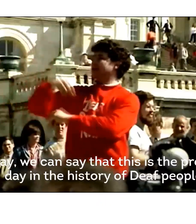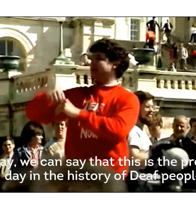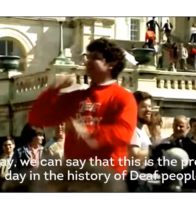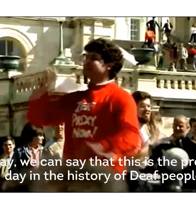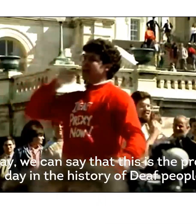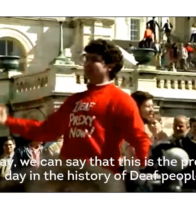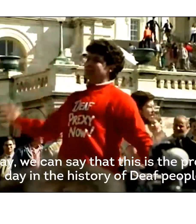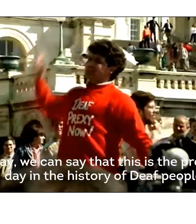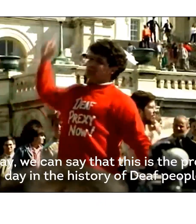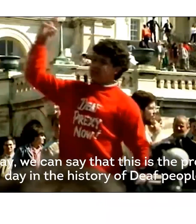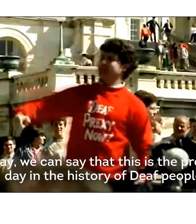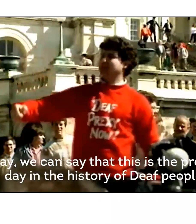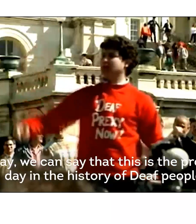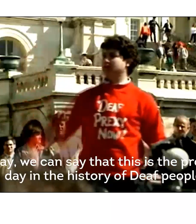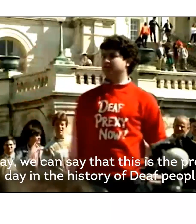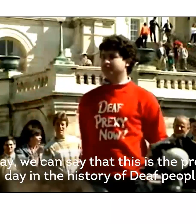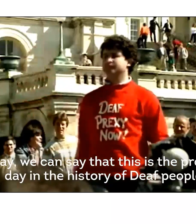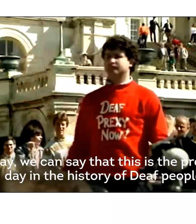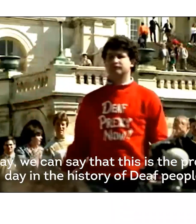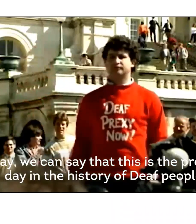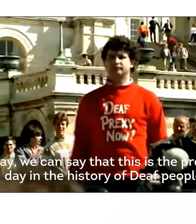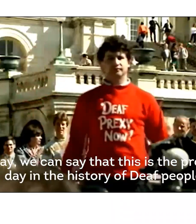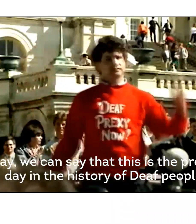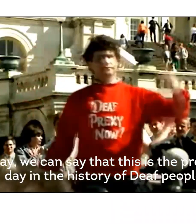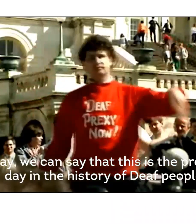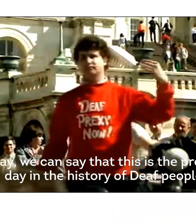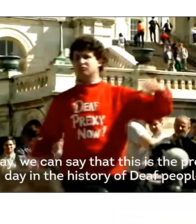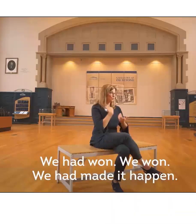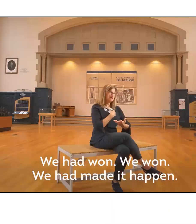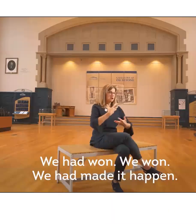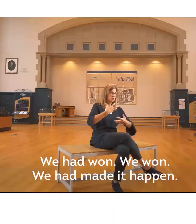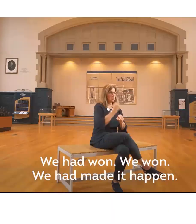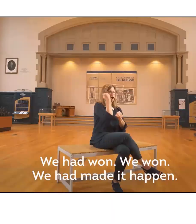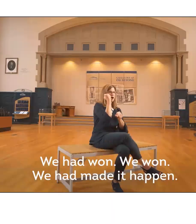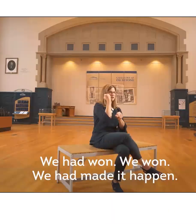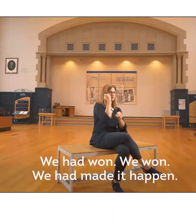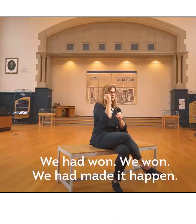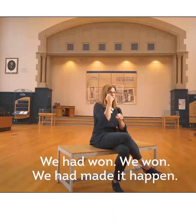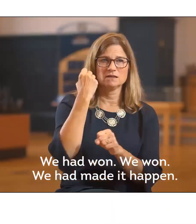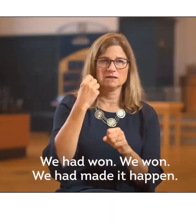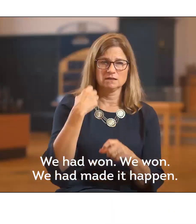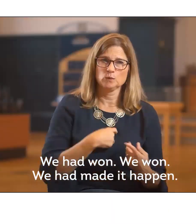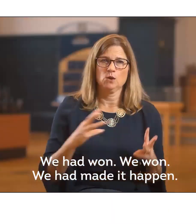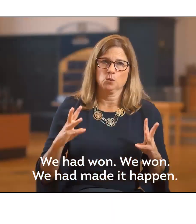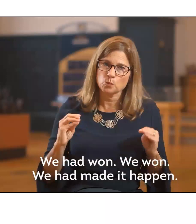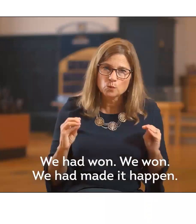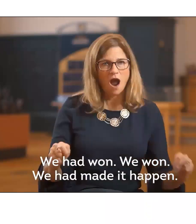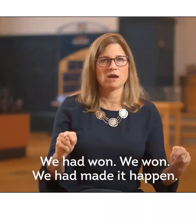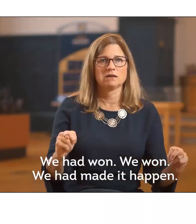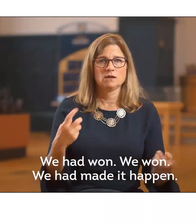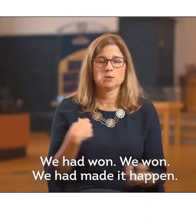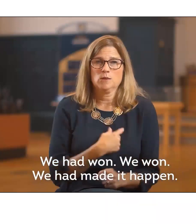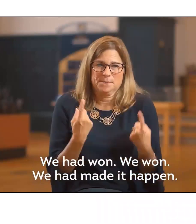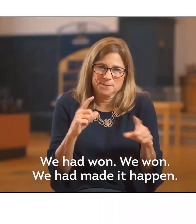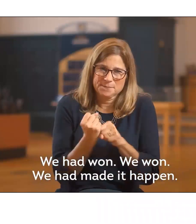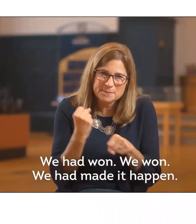Today we can say that this is the proudest day in the history of deaf people. We had won. We